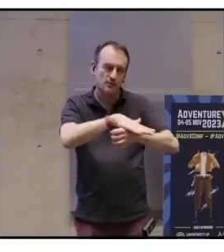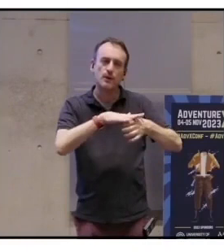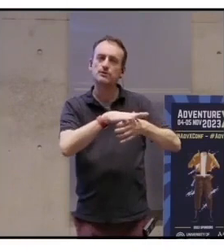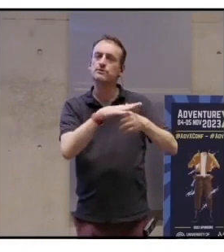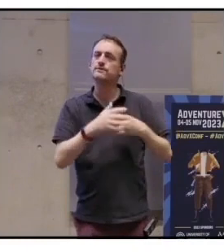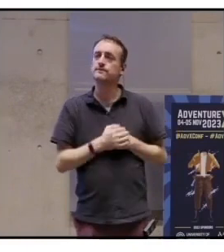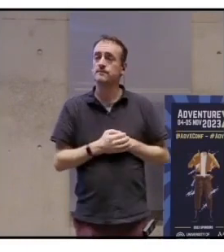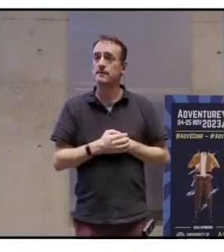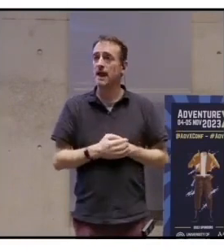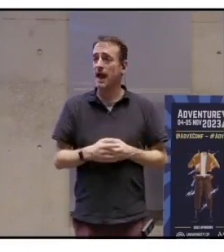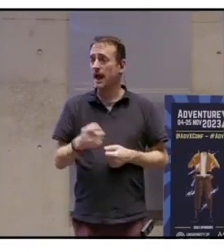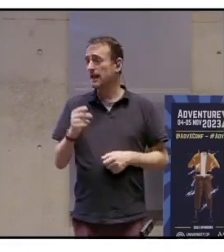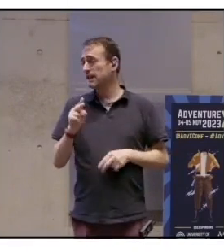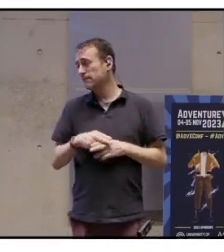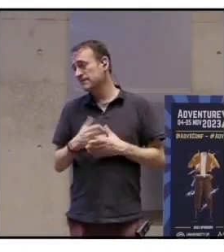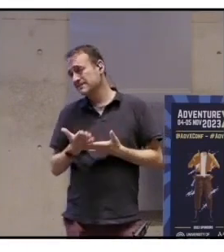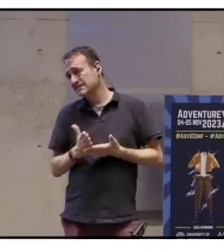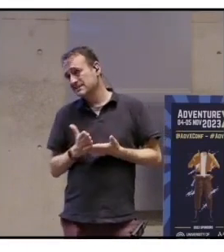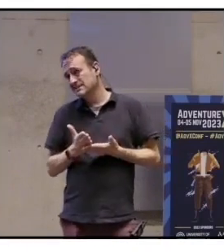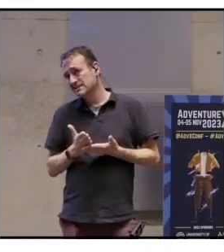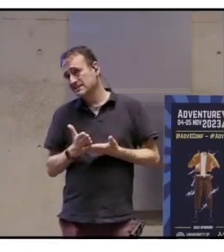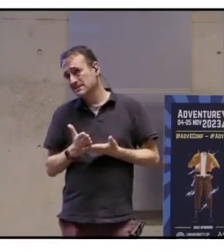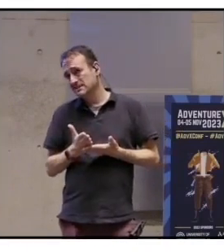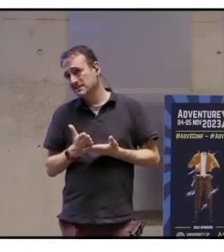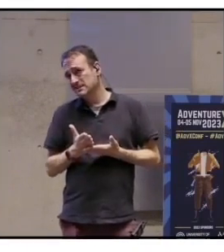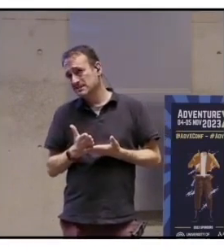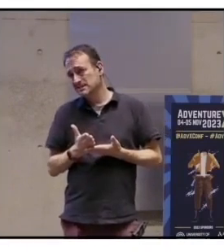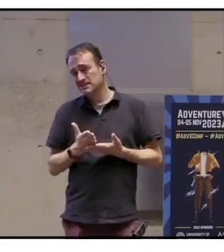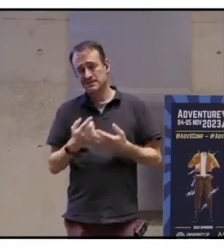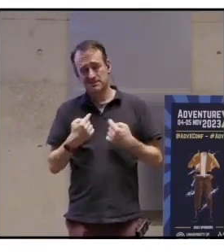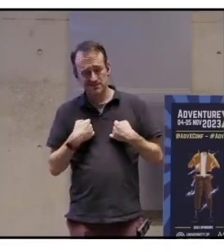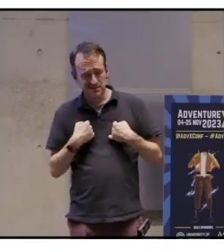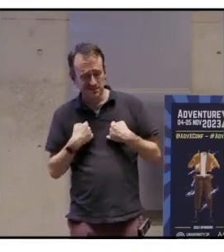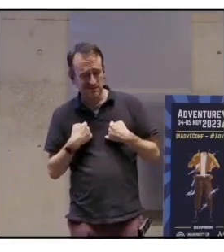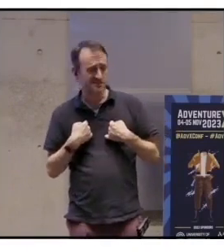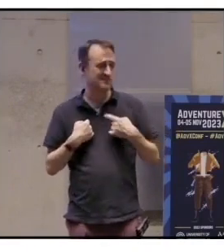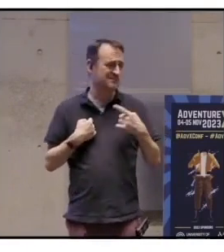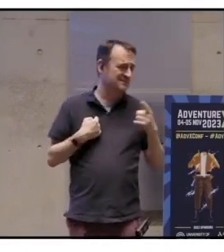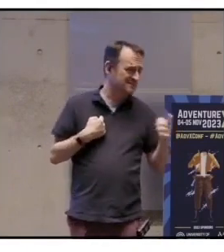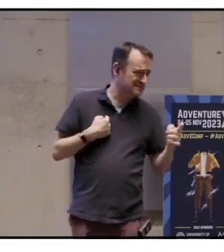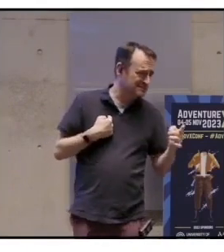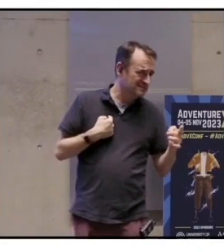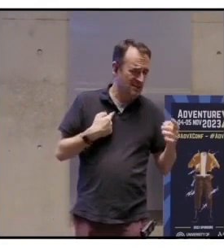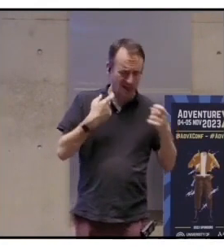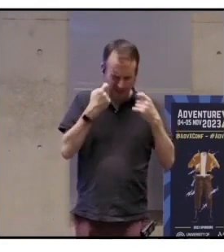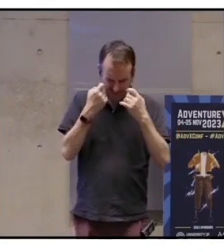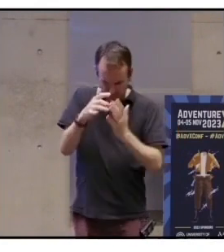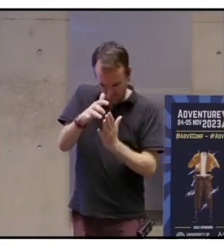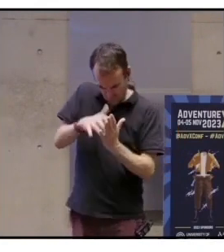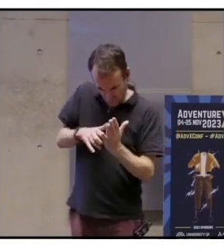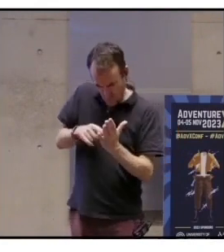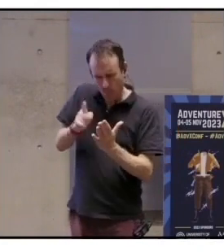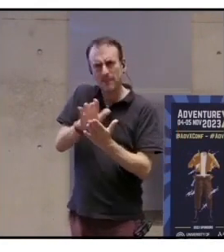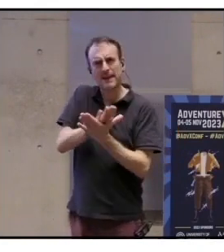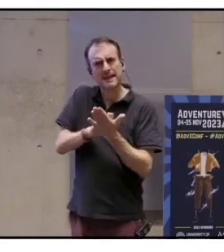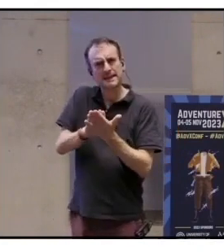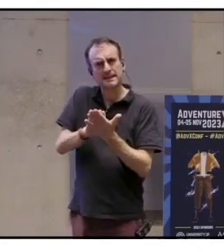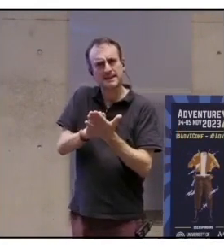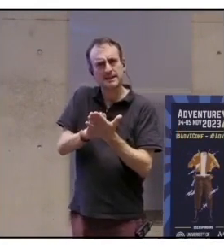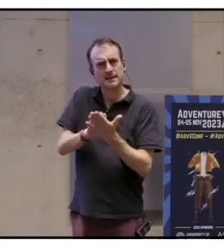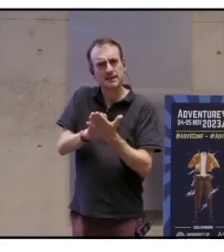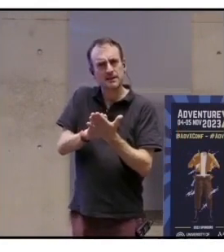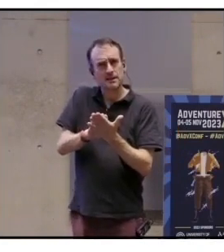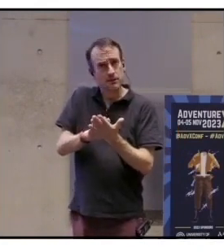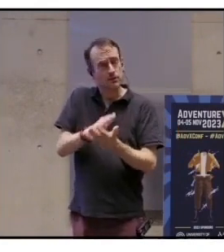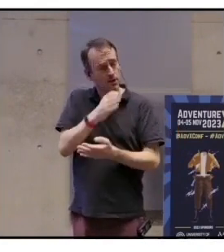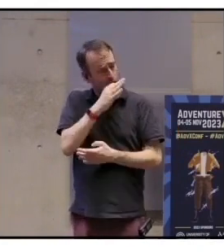When in doubt, if neither you or the actor can quite figure out what's going on, just ask them how they as a person would feel